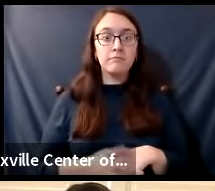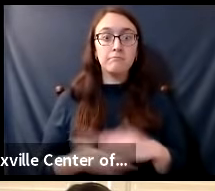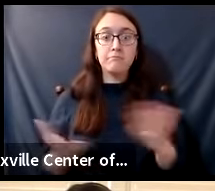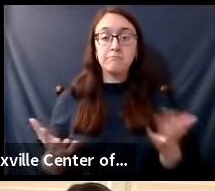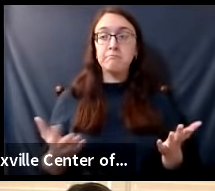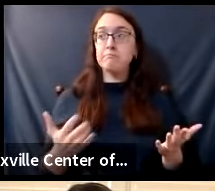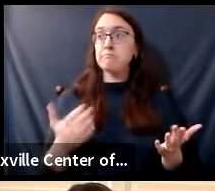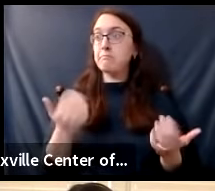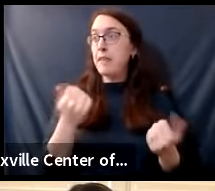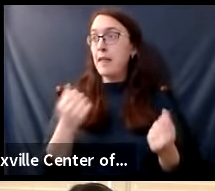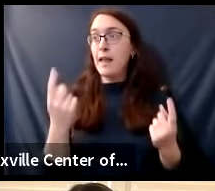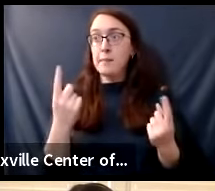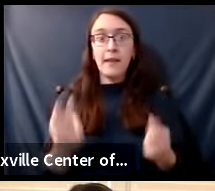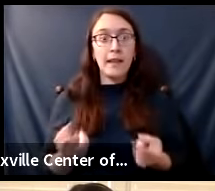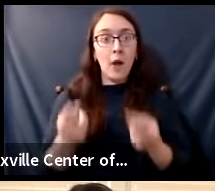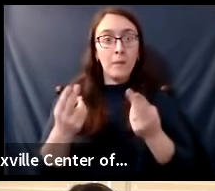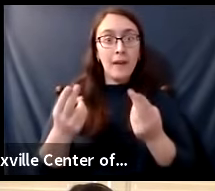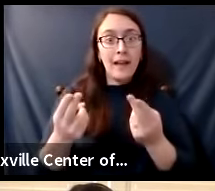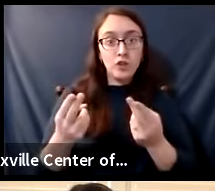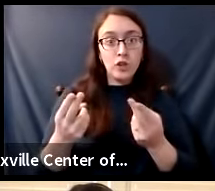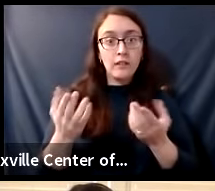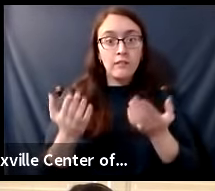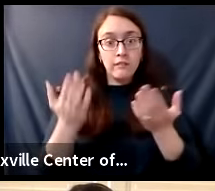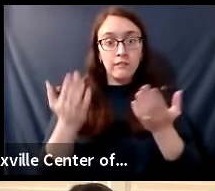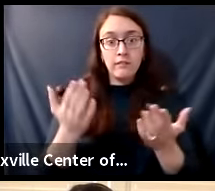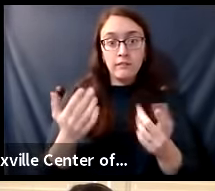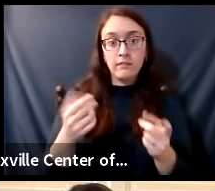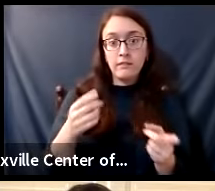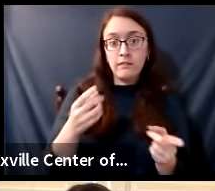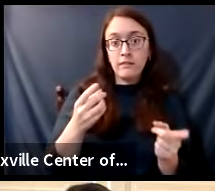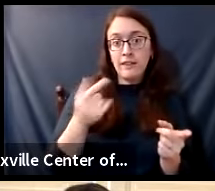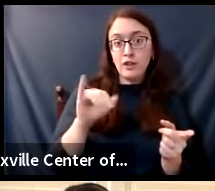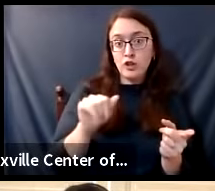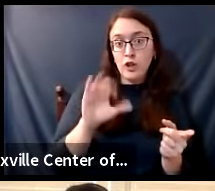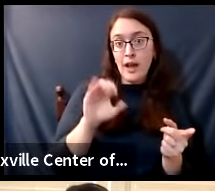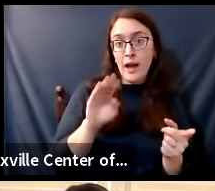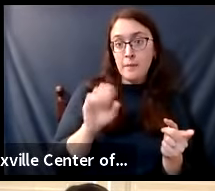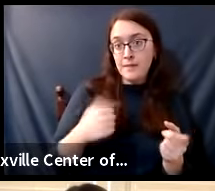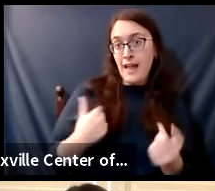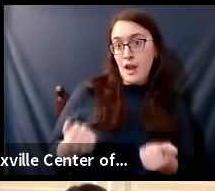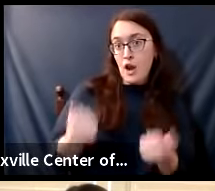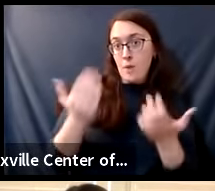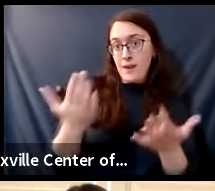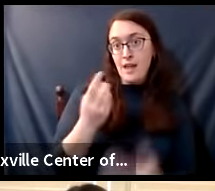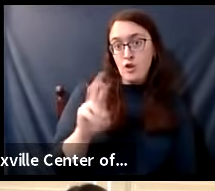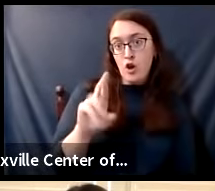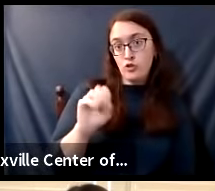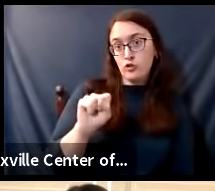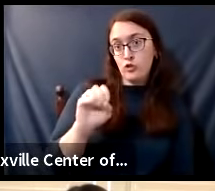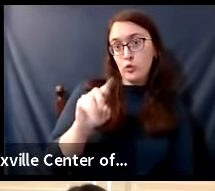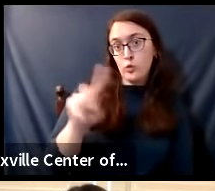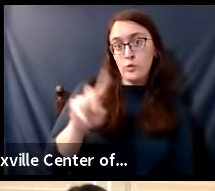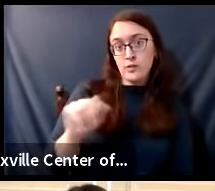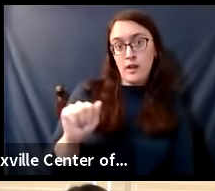entertain nominations. I nominate Dr. Sosa as Mayor Jacobs. Second.